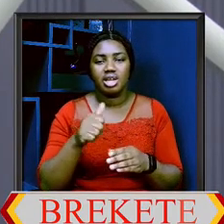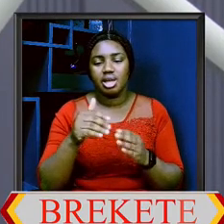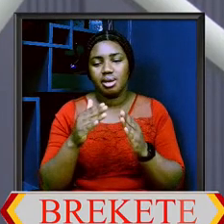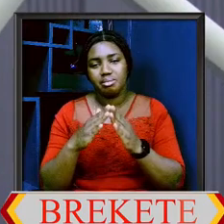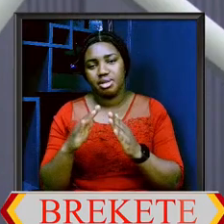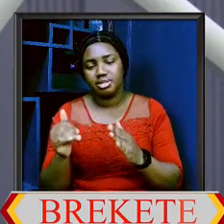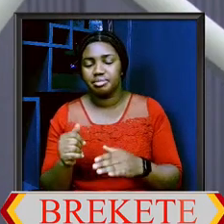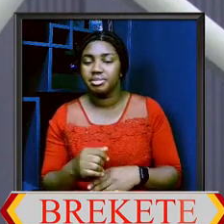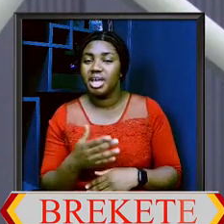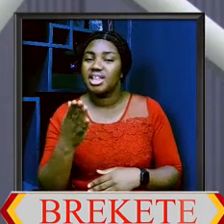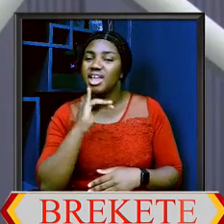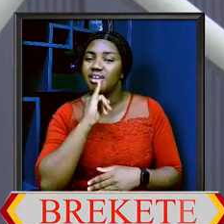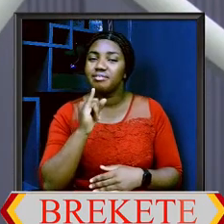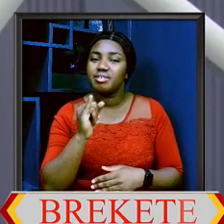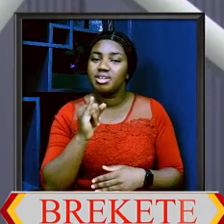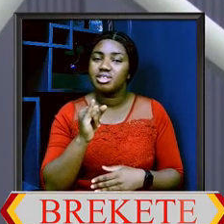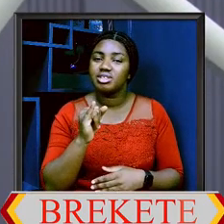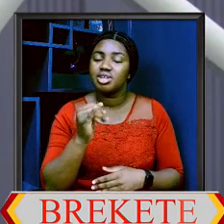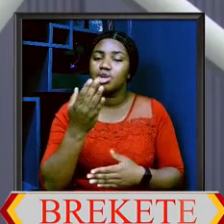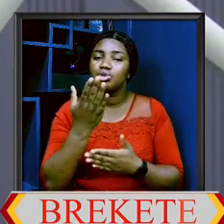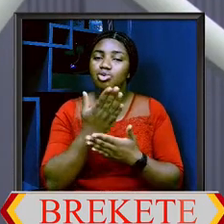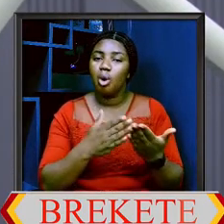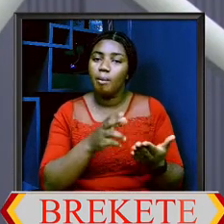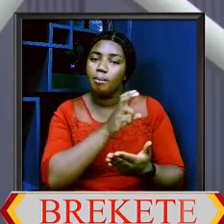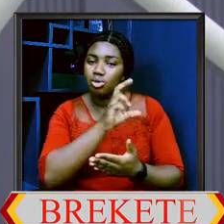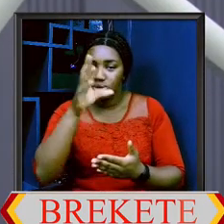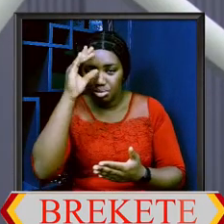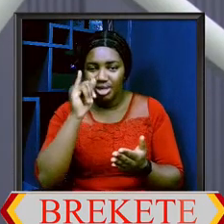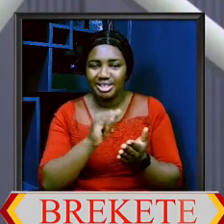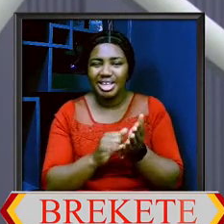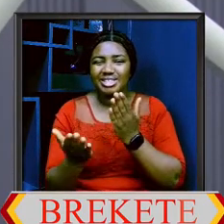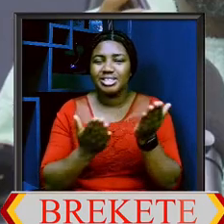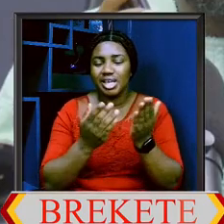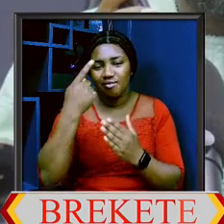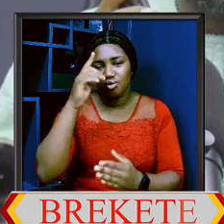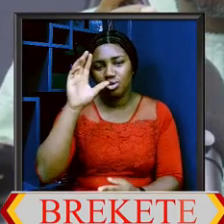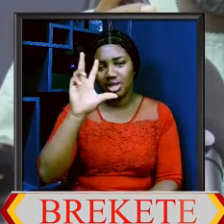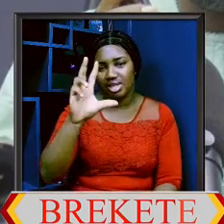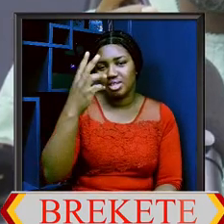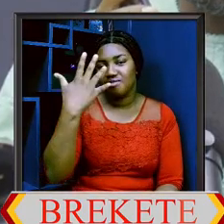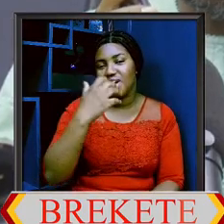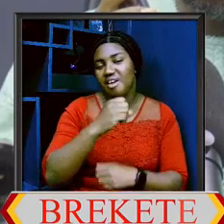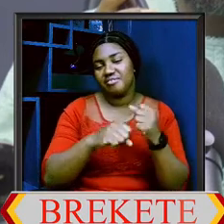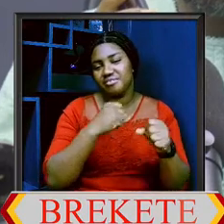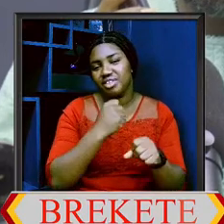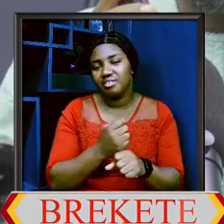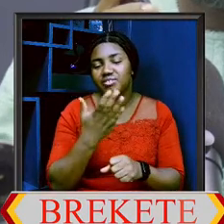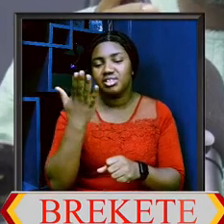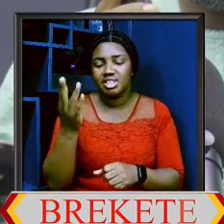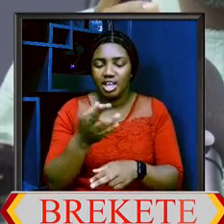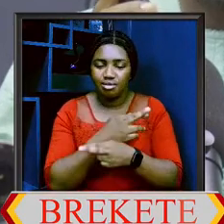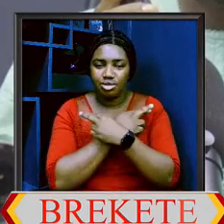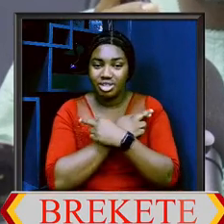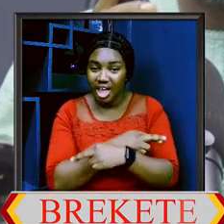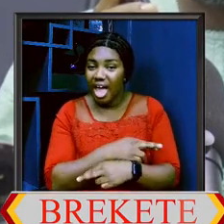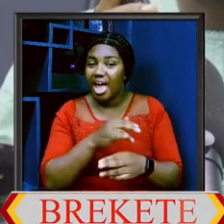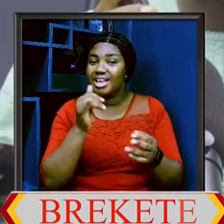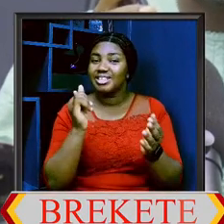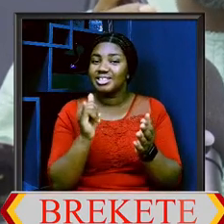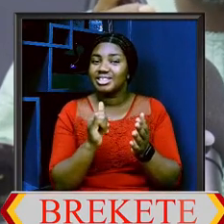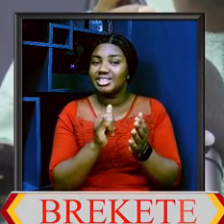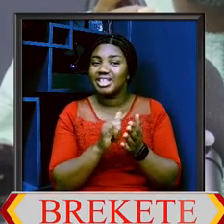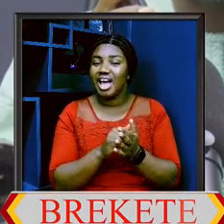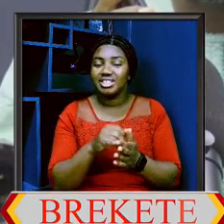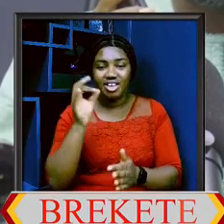some policemen we don't serve this country for 35 years they don't retire that